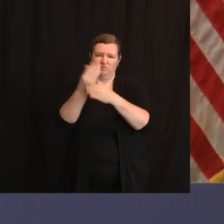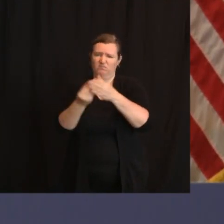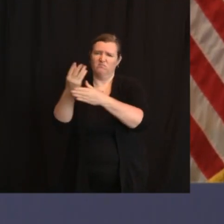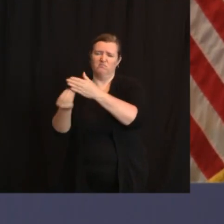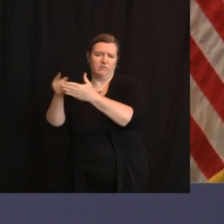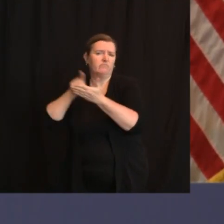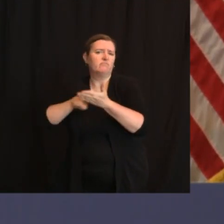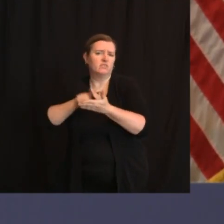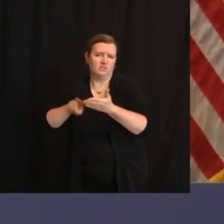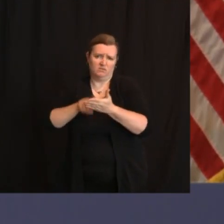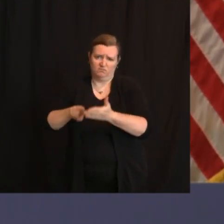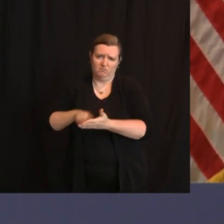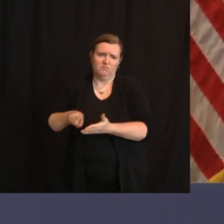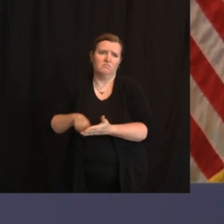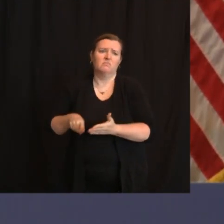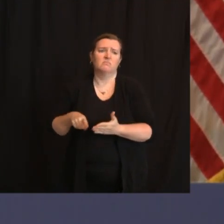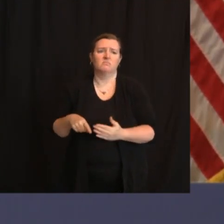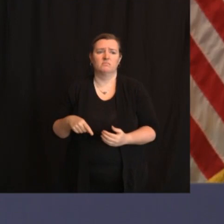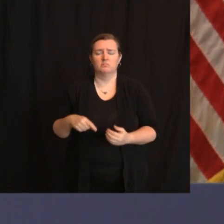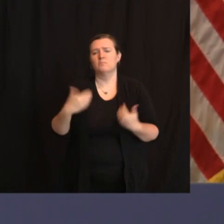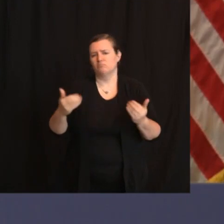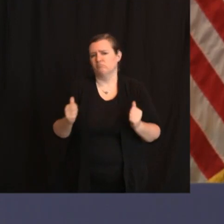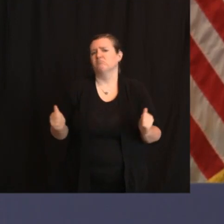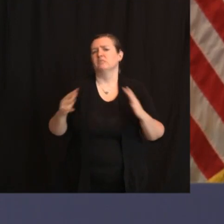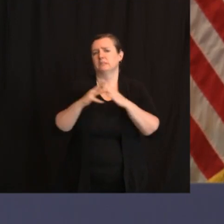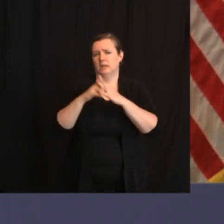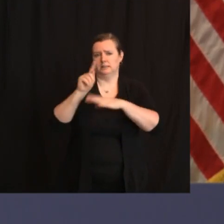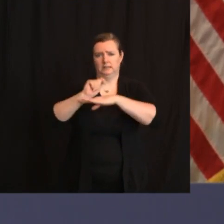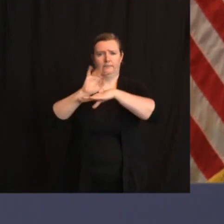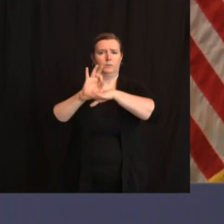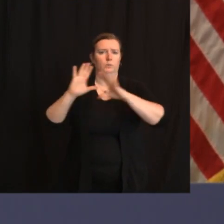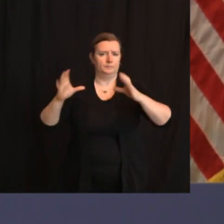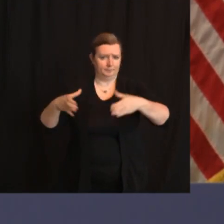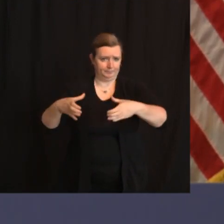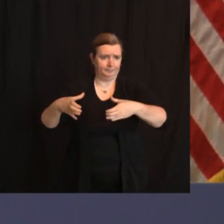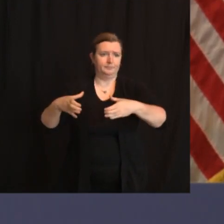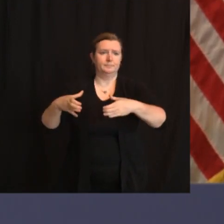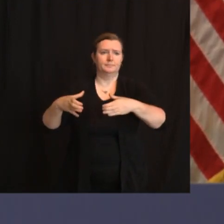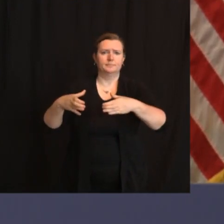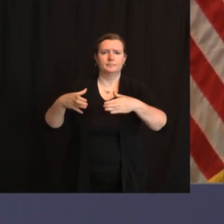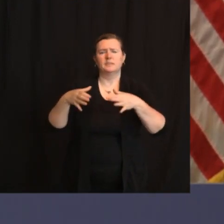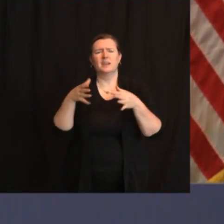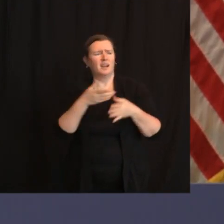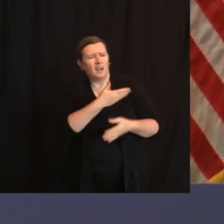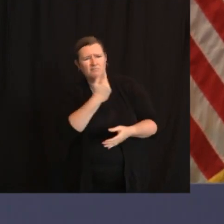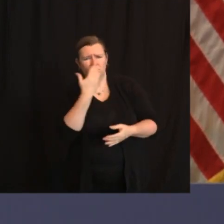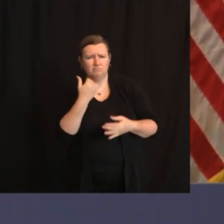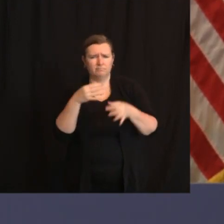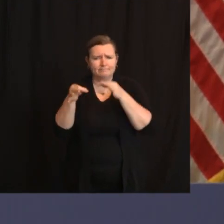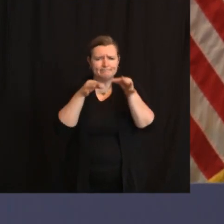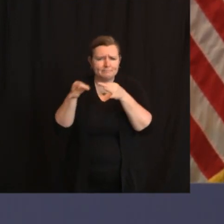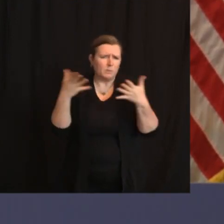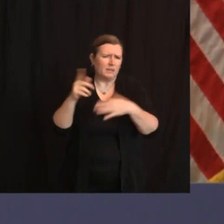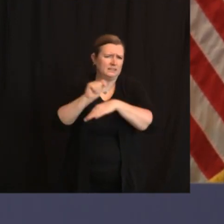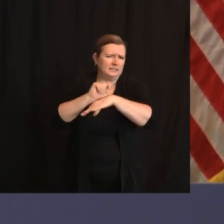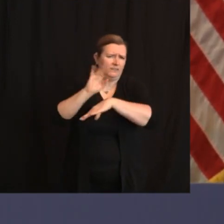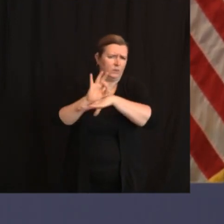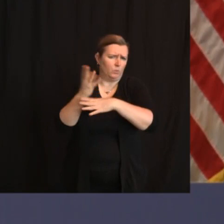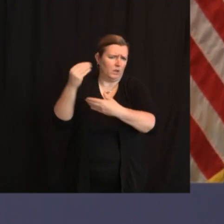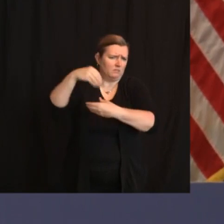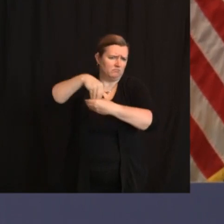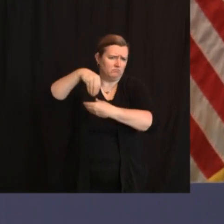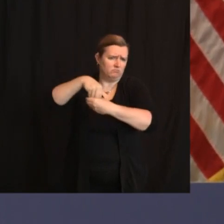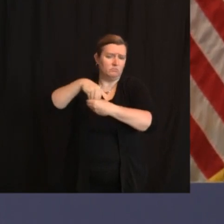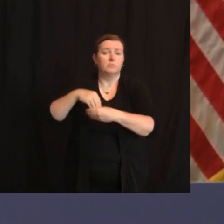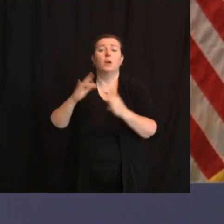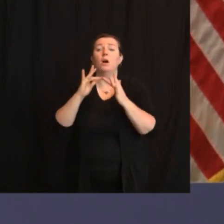has assembled to lead this charge, as well as to the new online hub through which residents and employees and the families